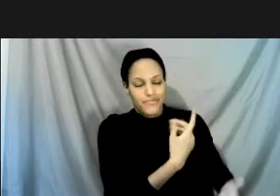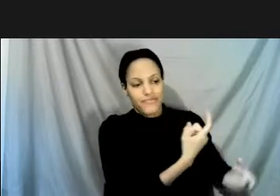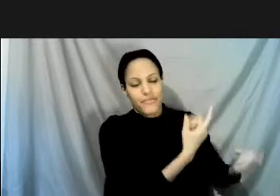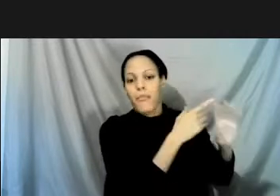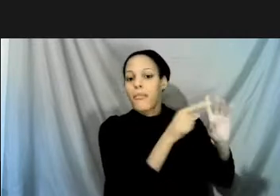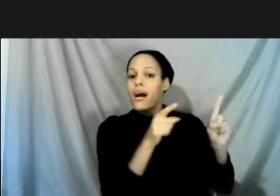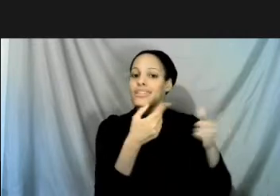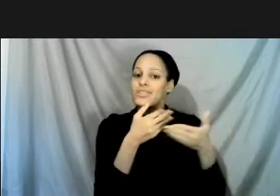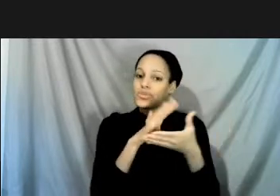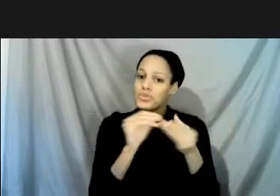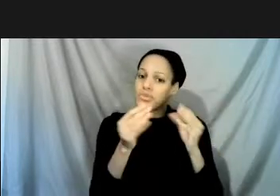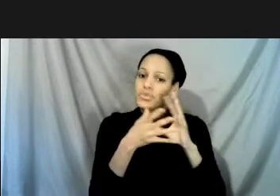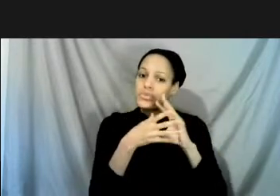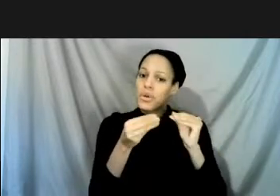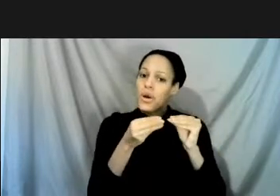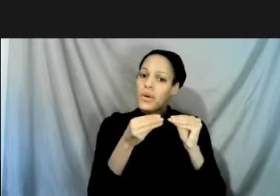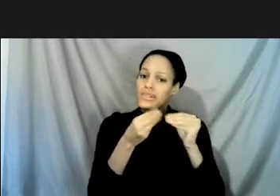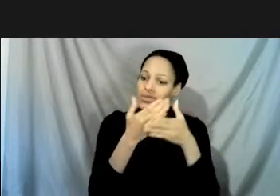we pass down,